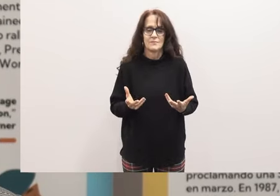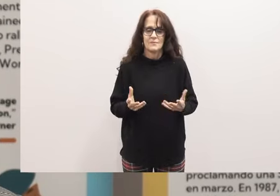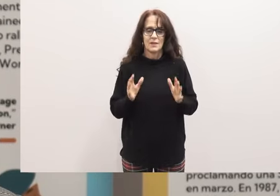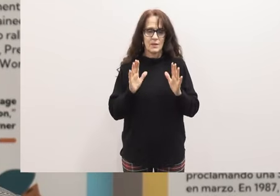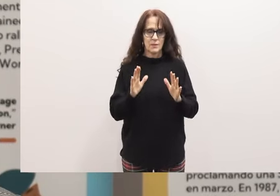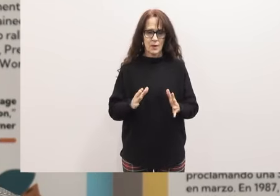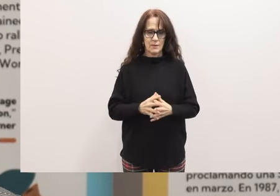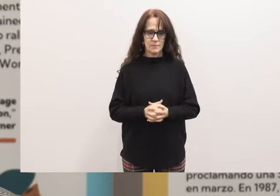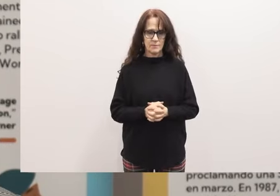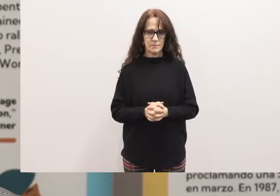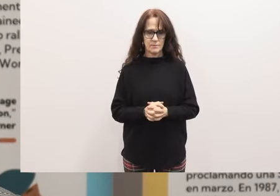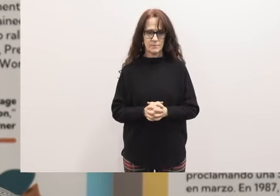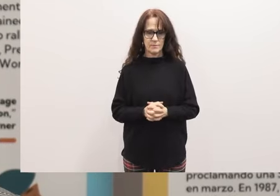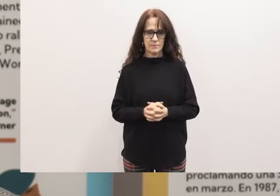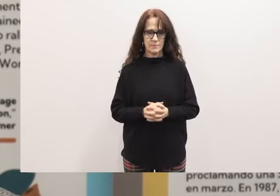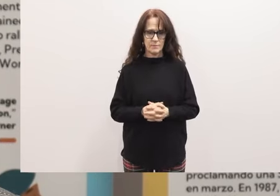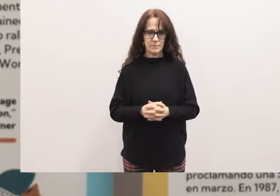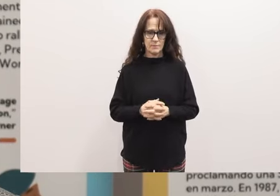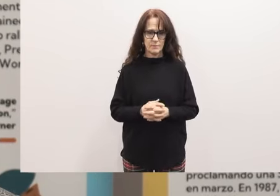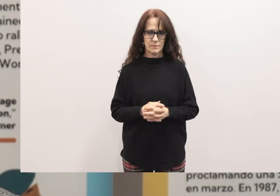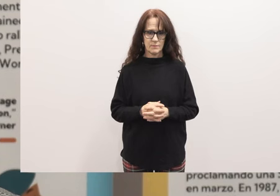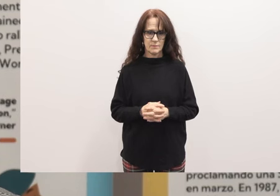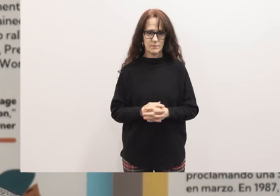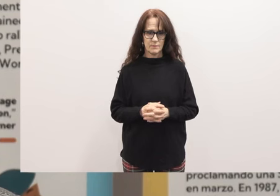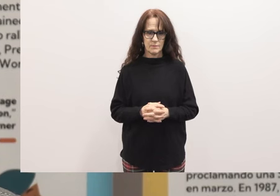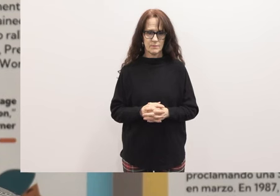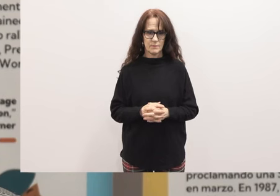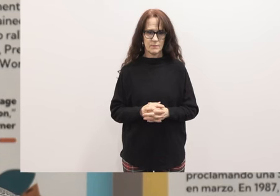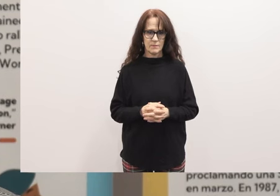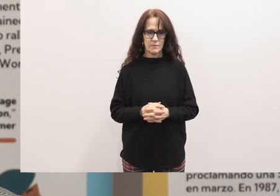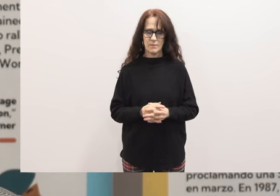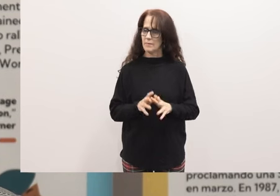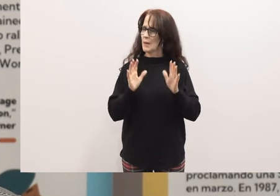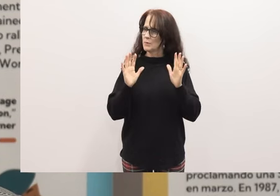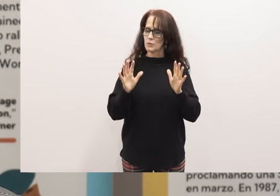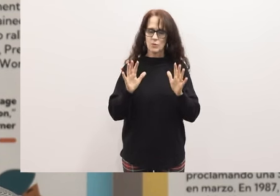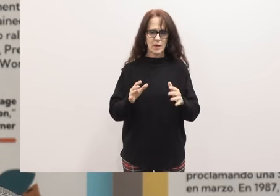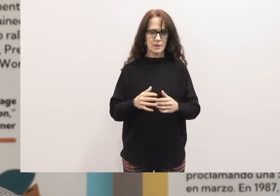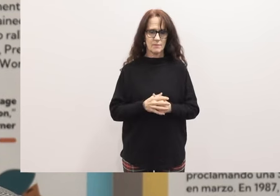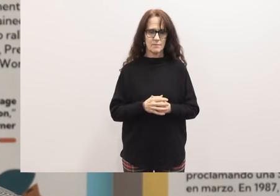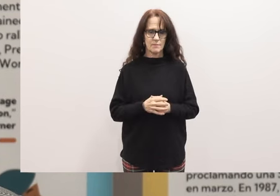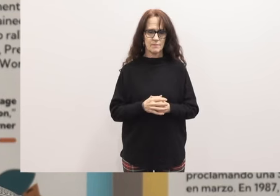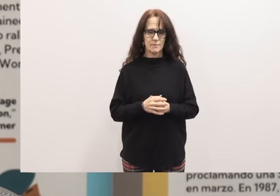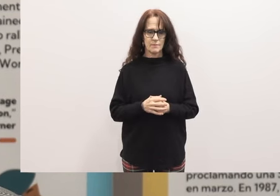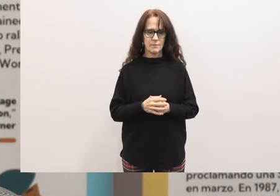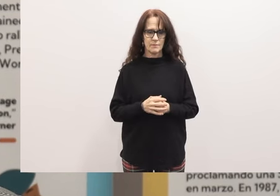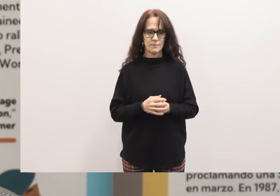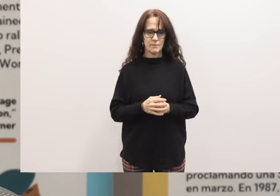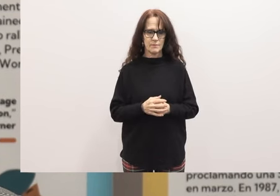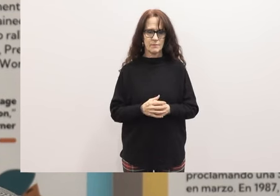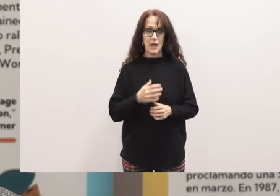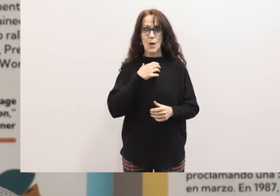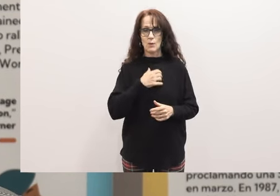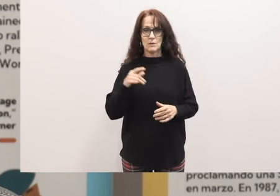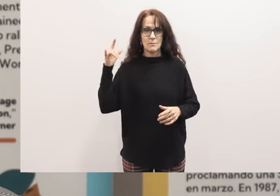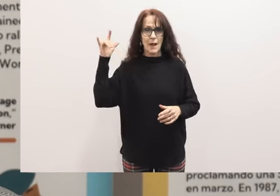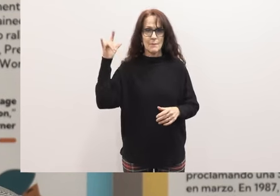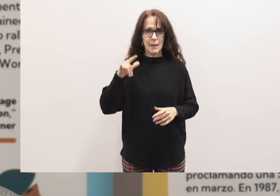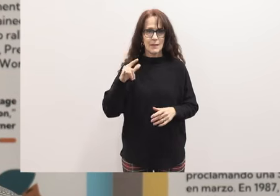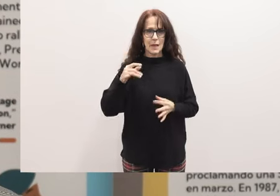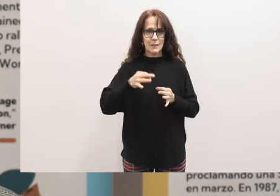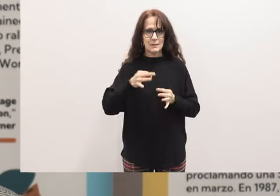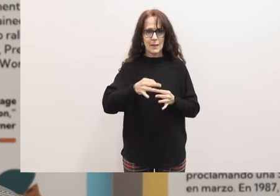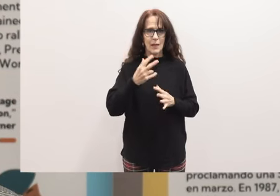terrific. And so that was great. I wish my plane had been delayed for 3 hours coming back,